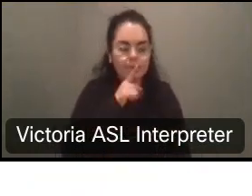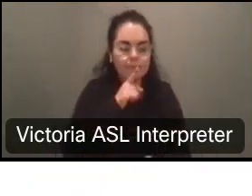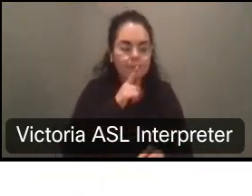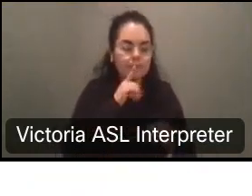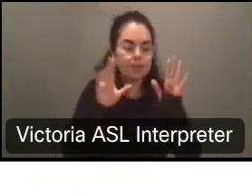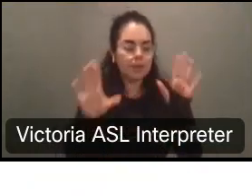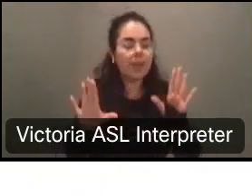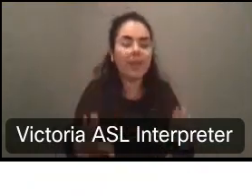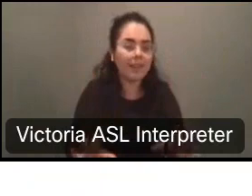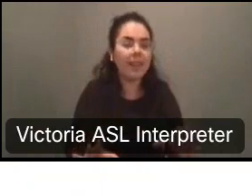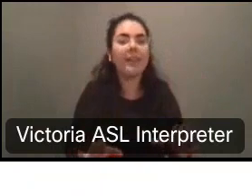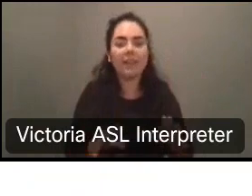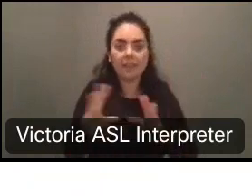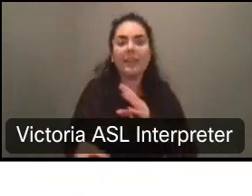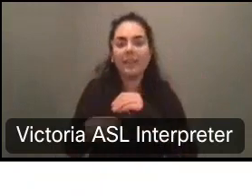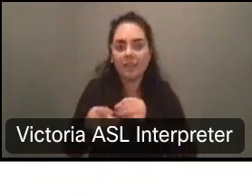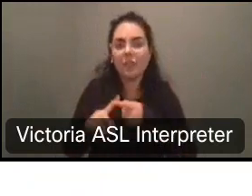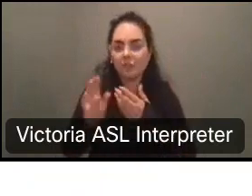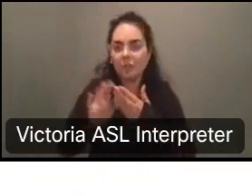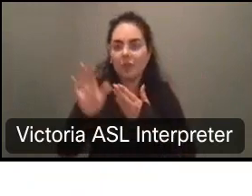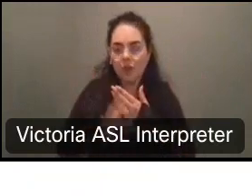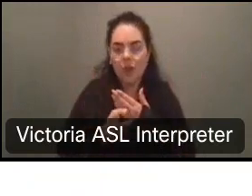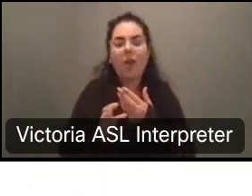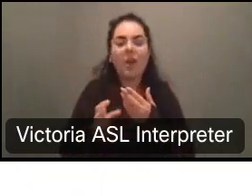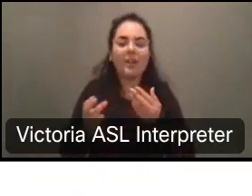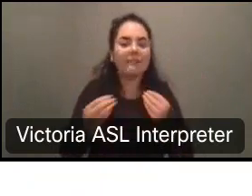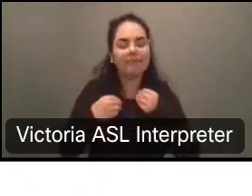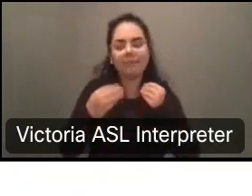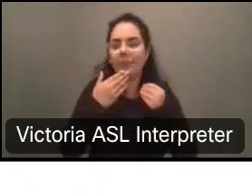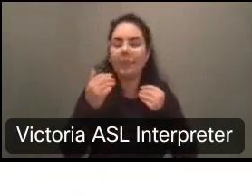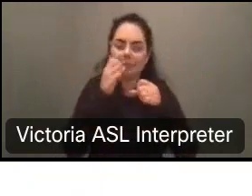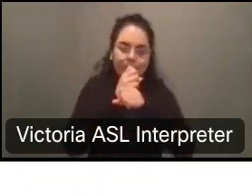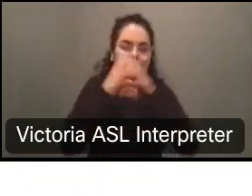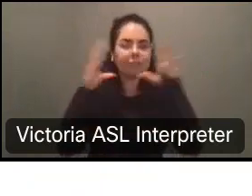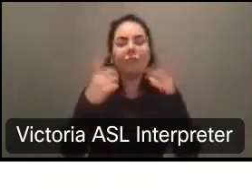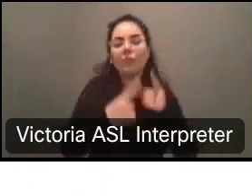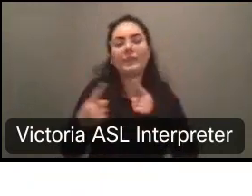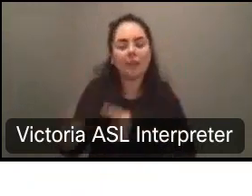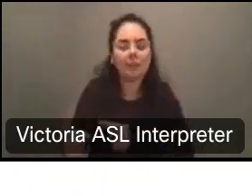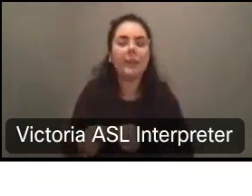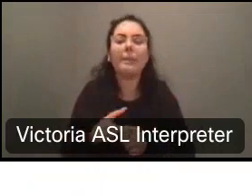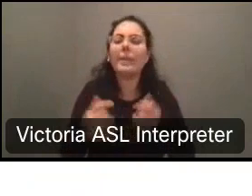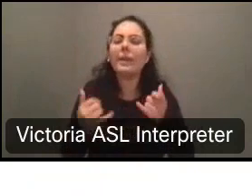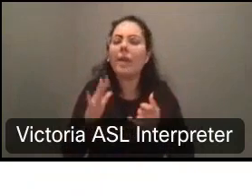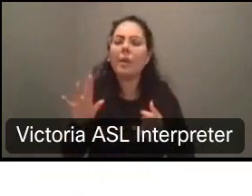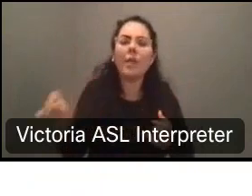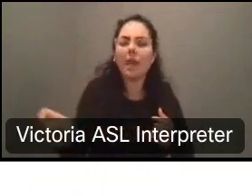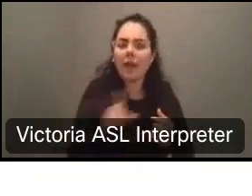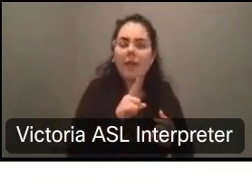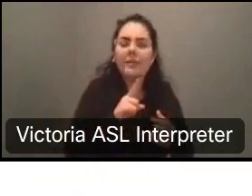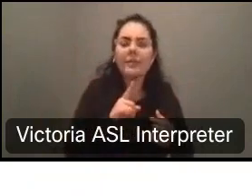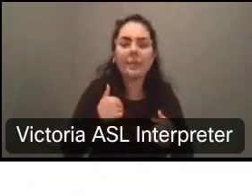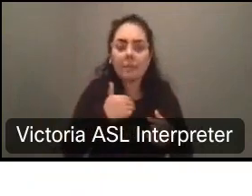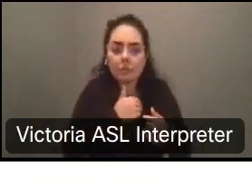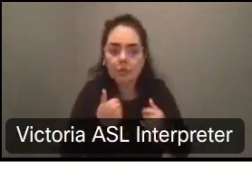great addition to the chart and provides a better picture of what is happening. But let me ask the board members if they have any